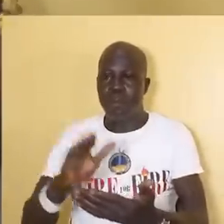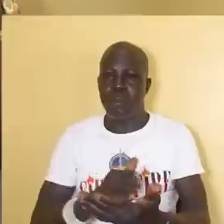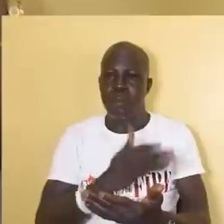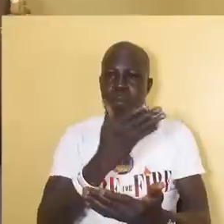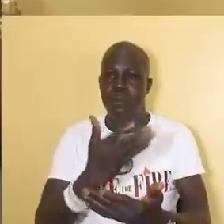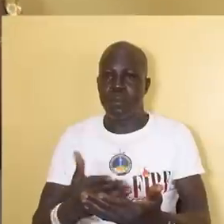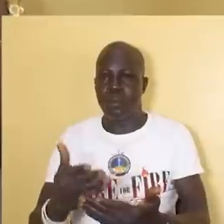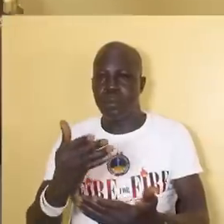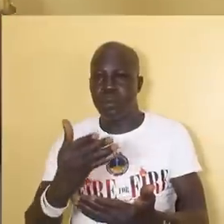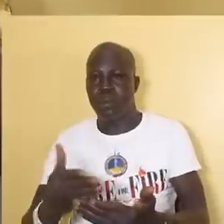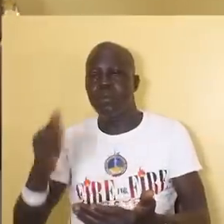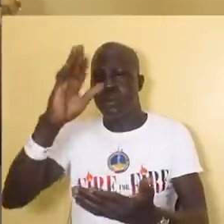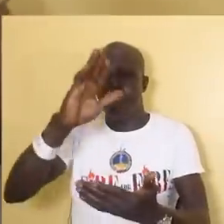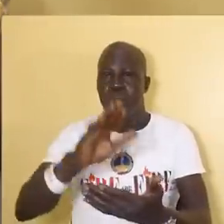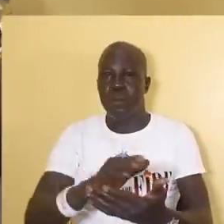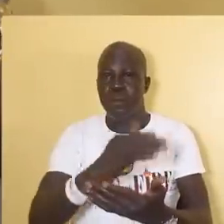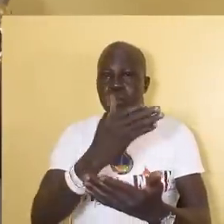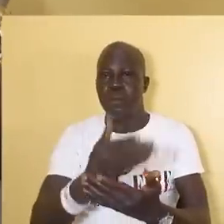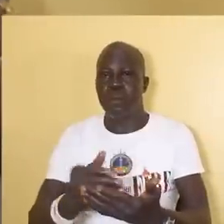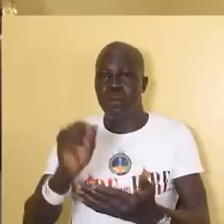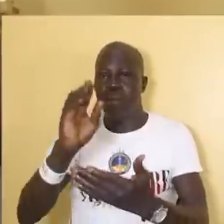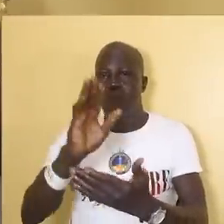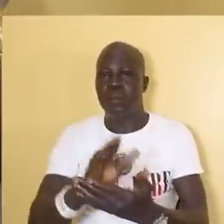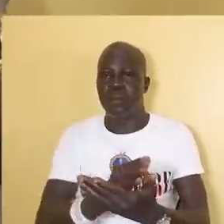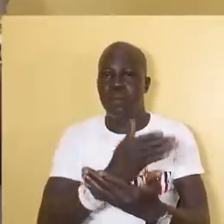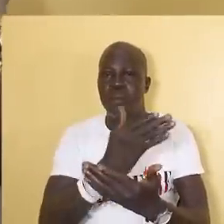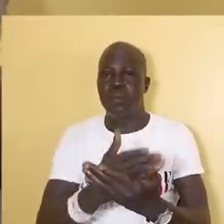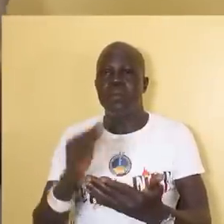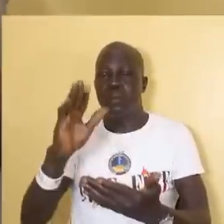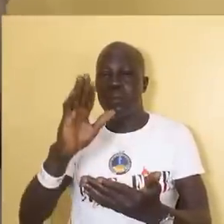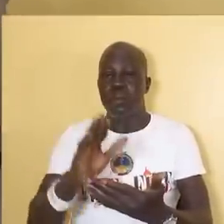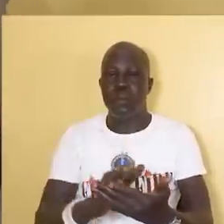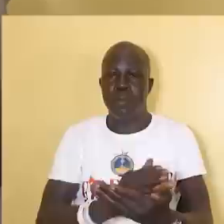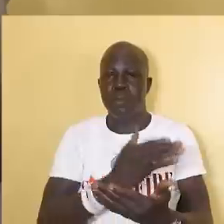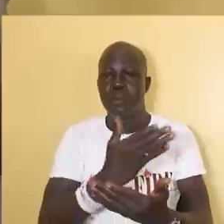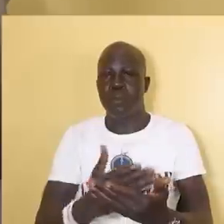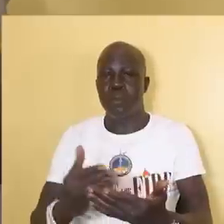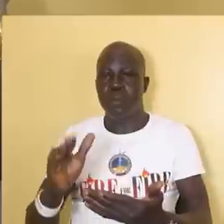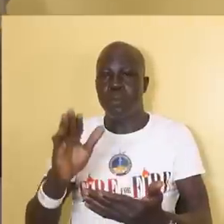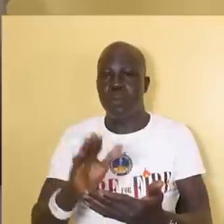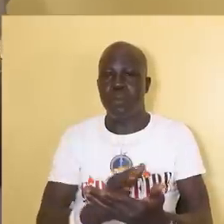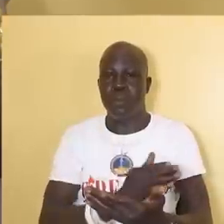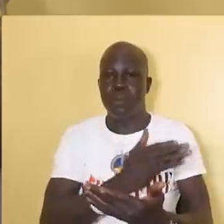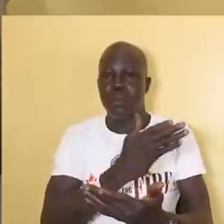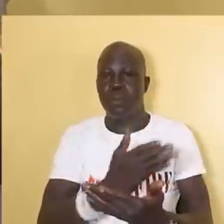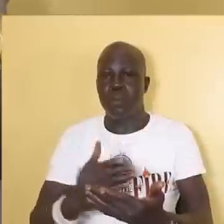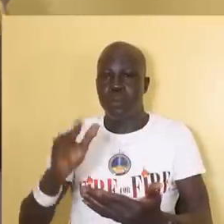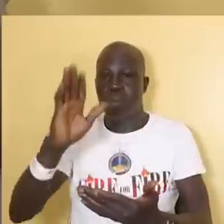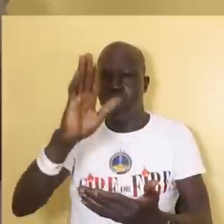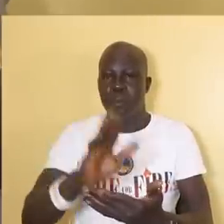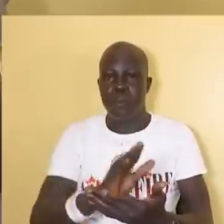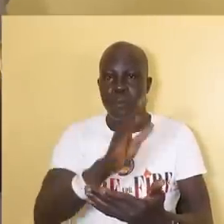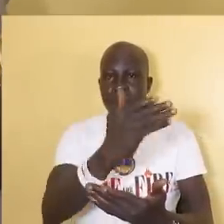Ofe agbara fun eni tin sare eni to ba gado